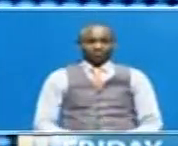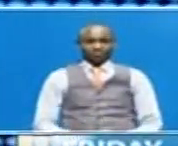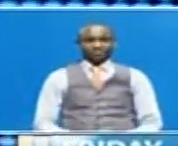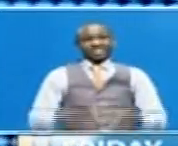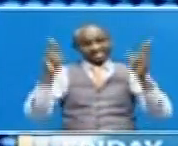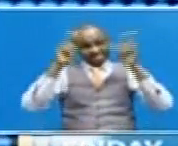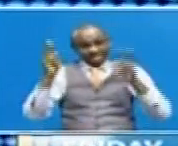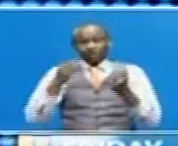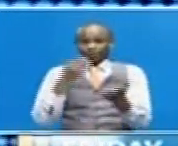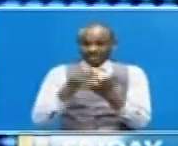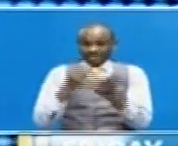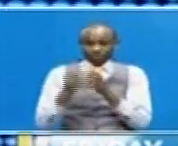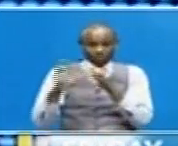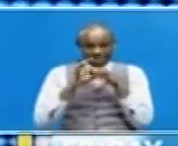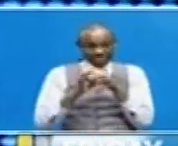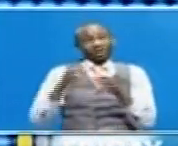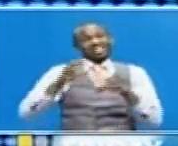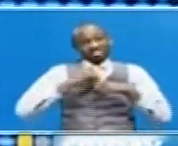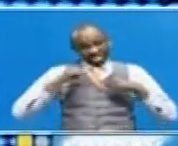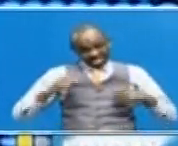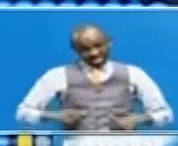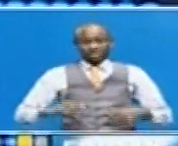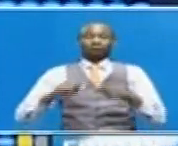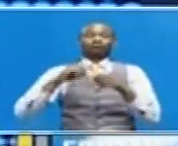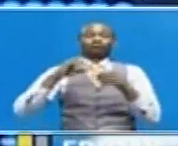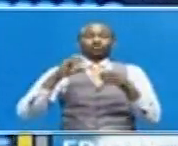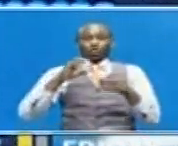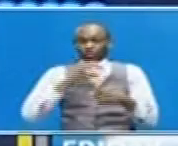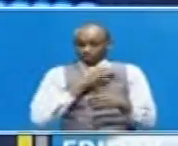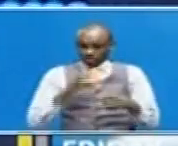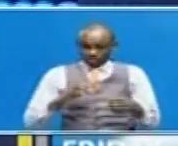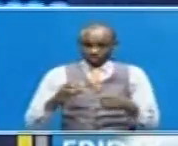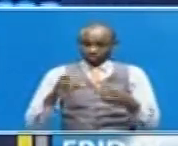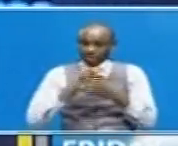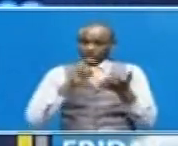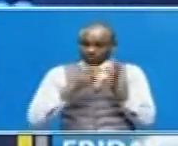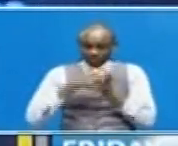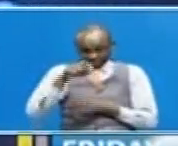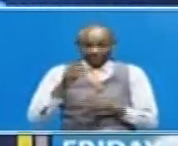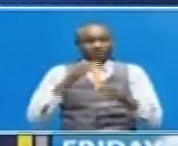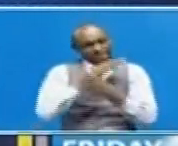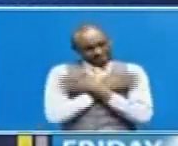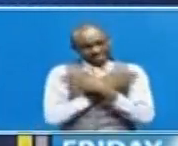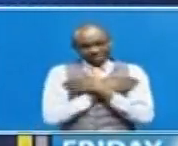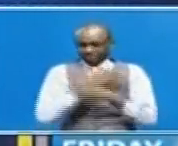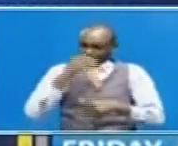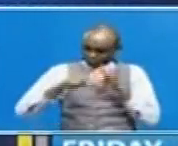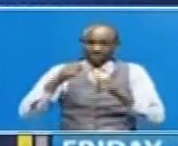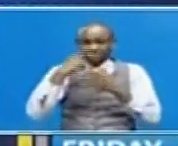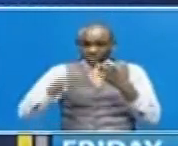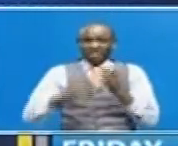The International Finance Corporation and Chinese construction and engineering company Citic Construction today signed a partnership that will see Citic